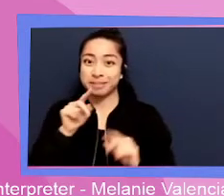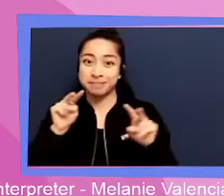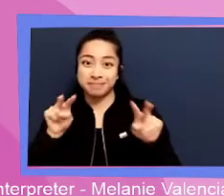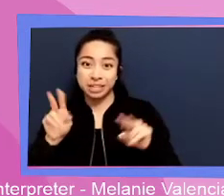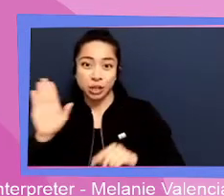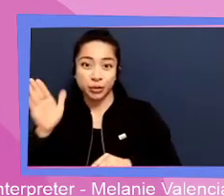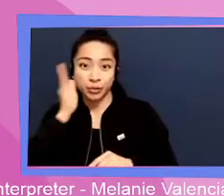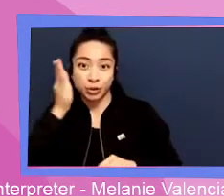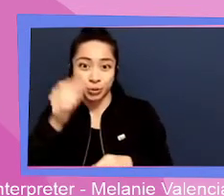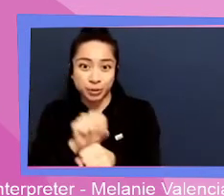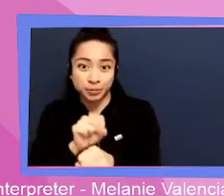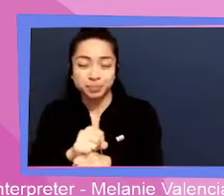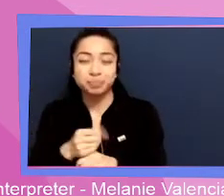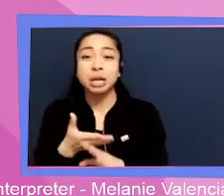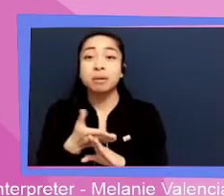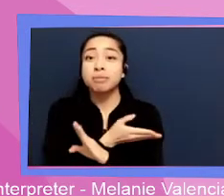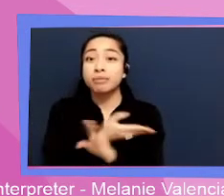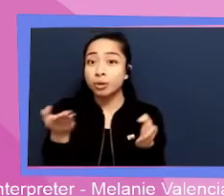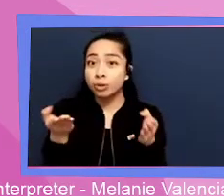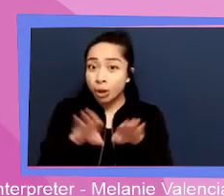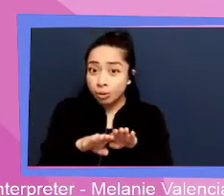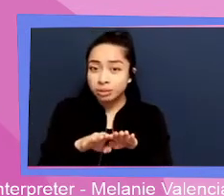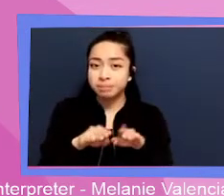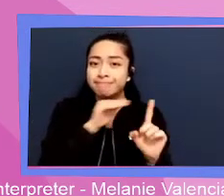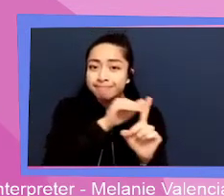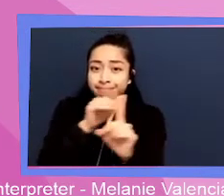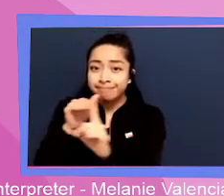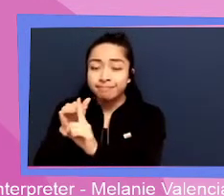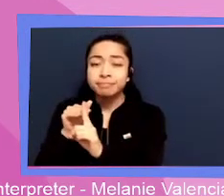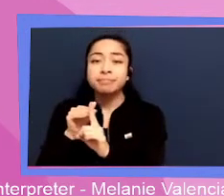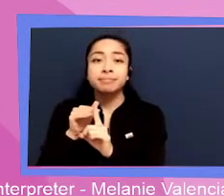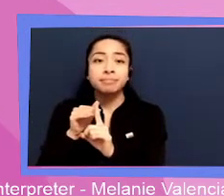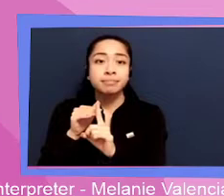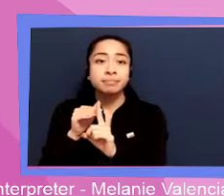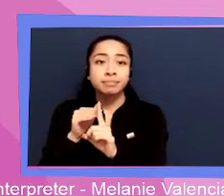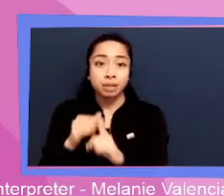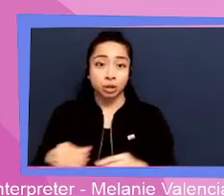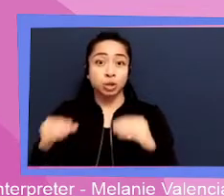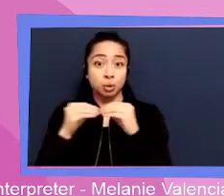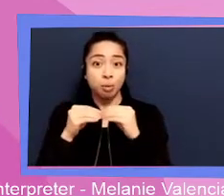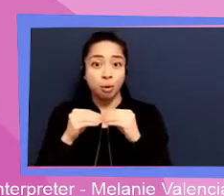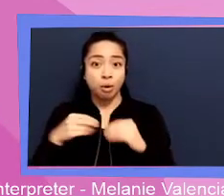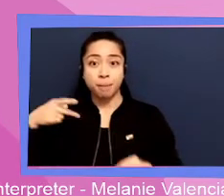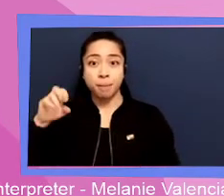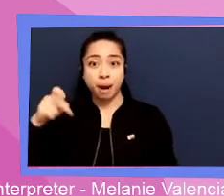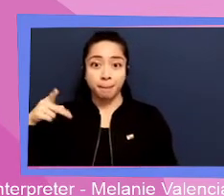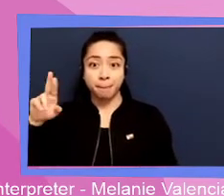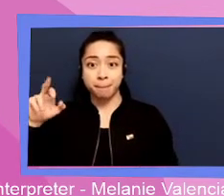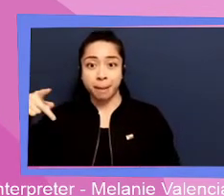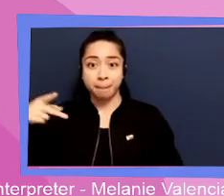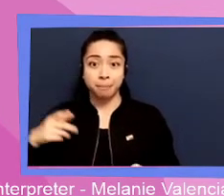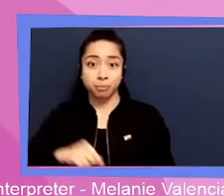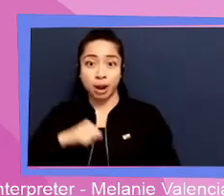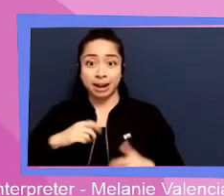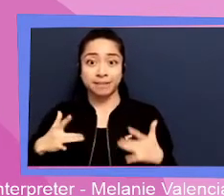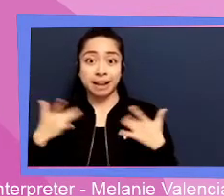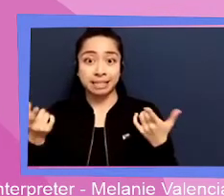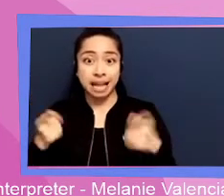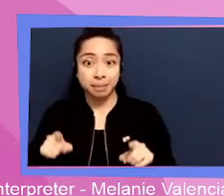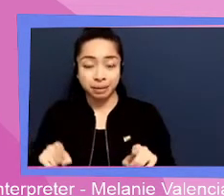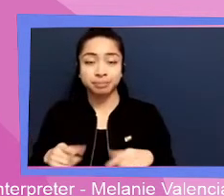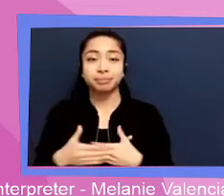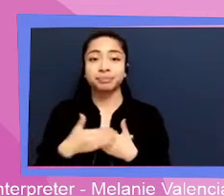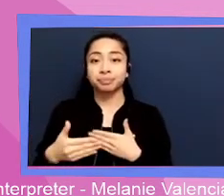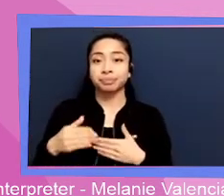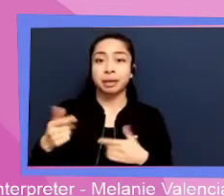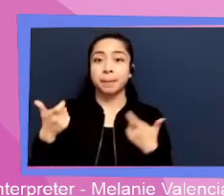Before we close out, I do want to remind everyone that there are more pop-up Pride events coming up. The Big Top Virtual